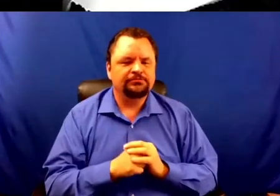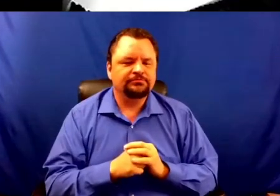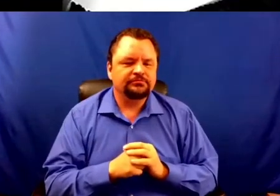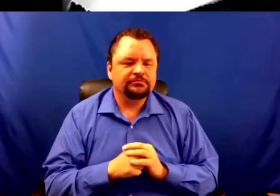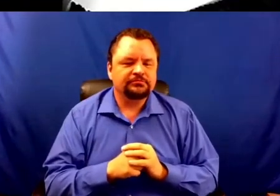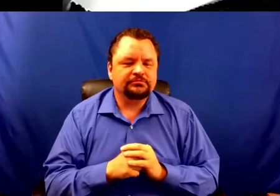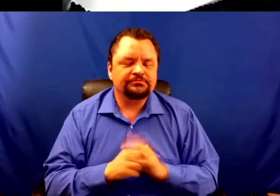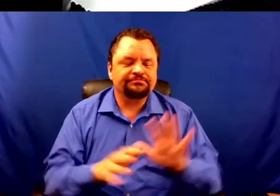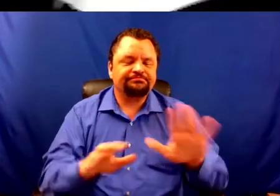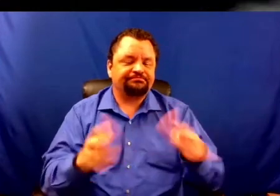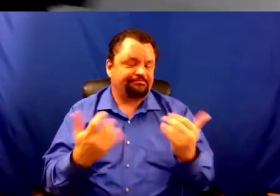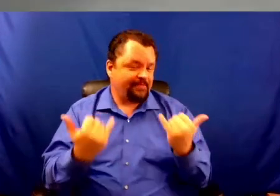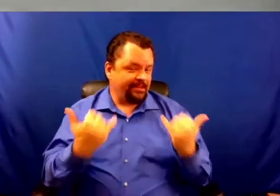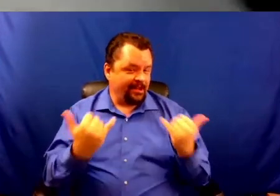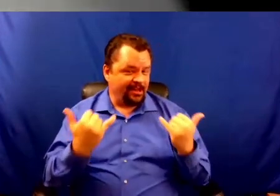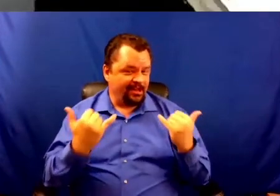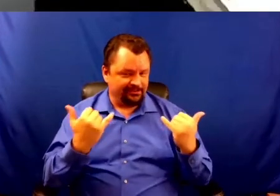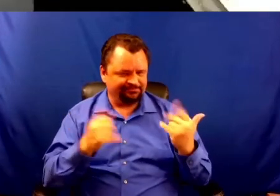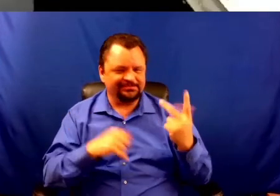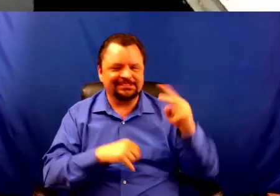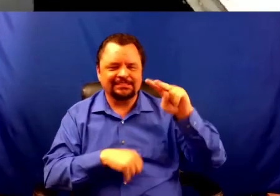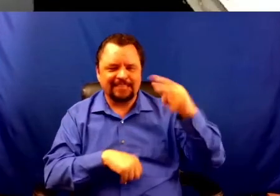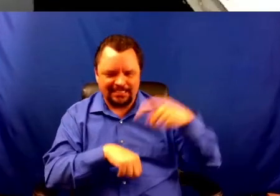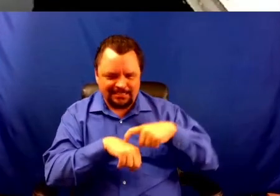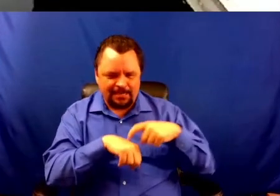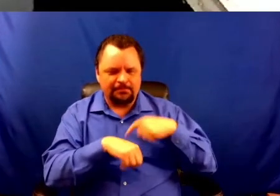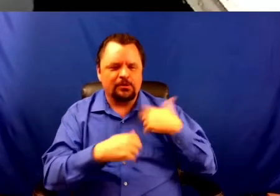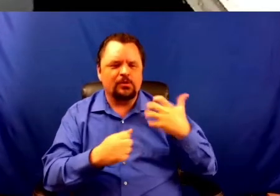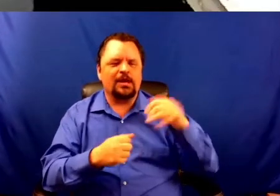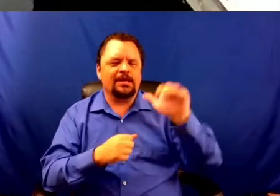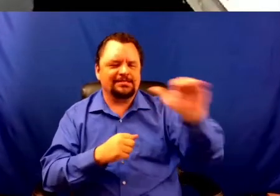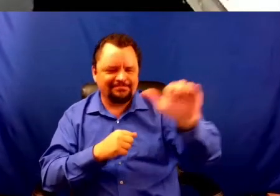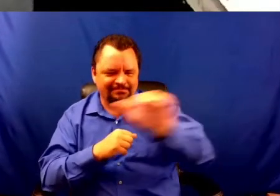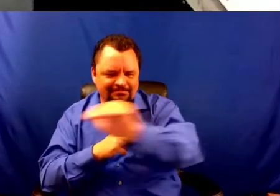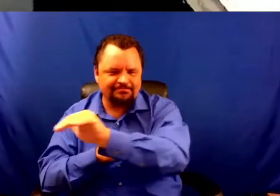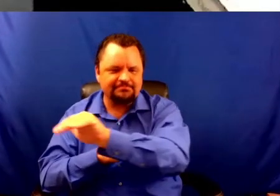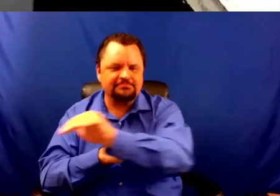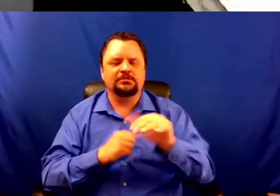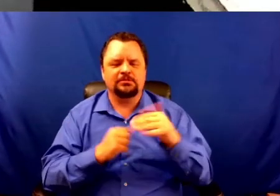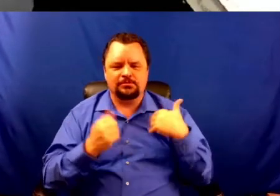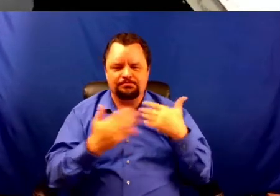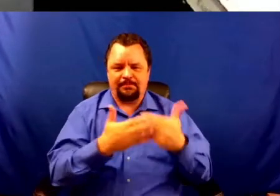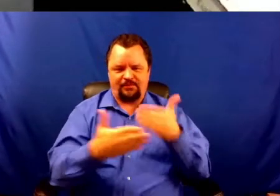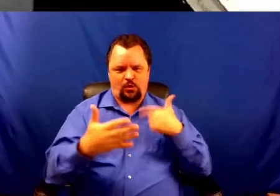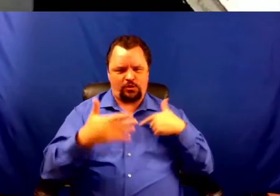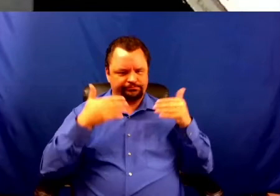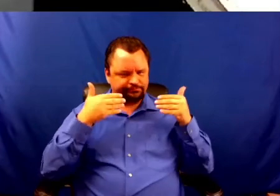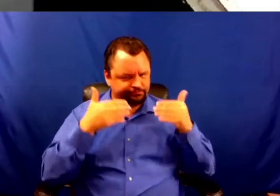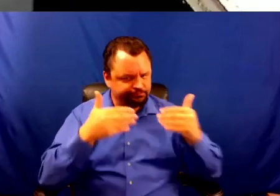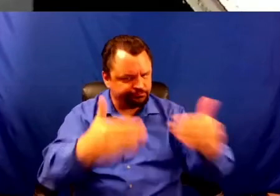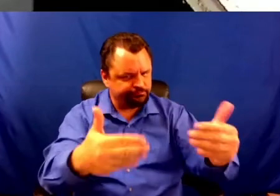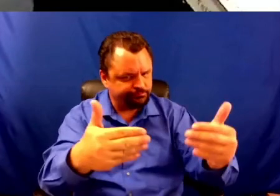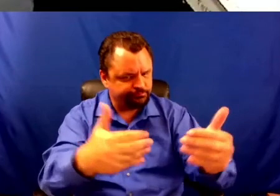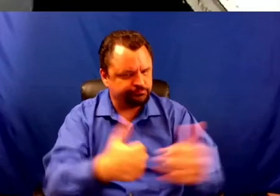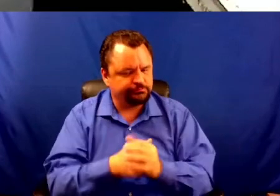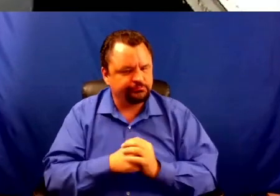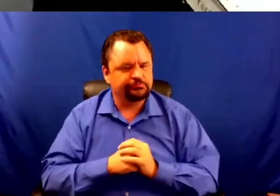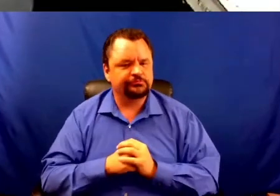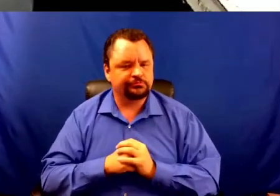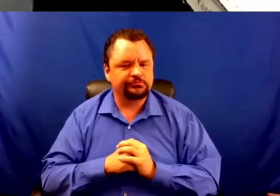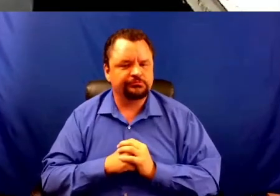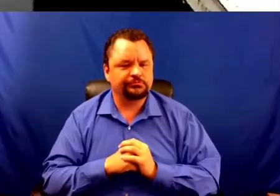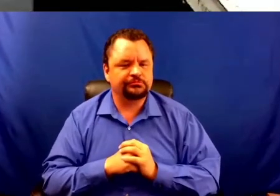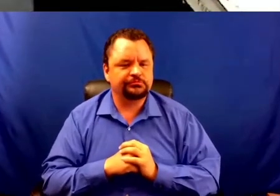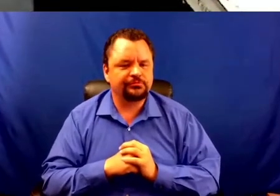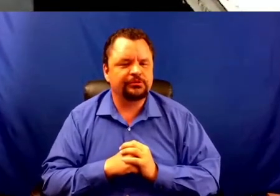going to call in time at this meeting and ask that we go ahead and